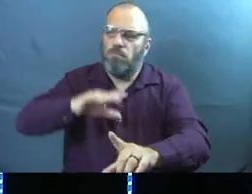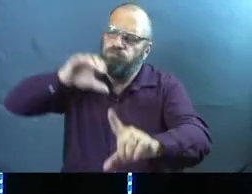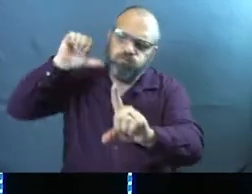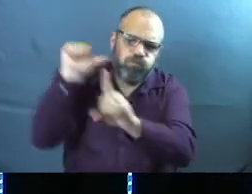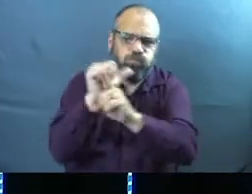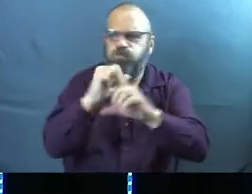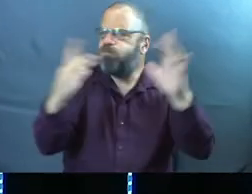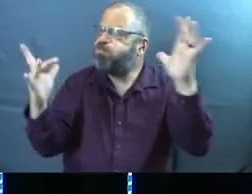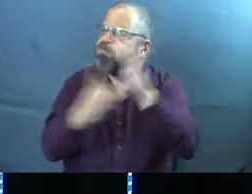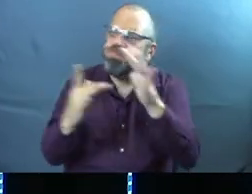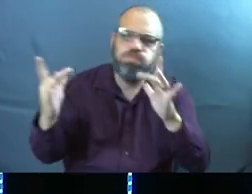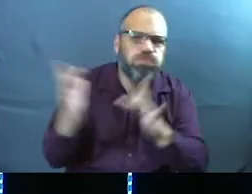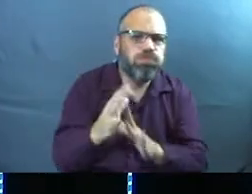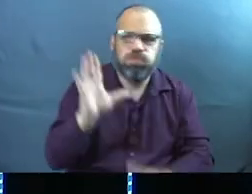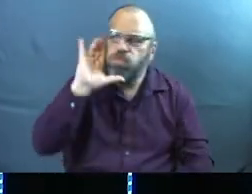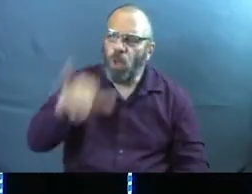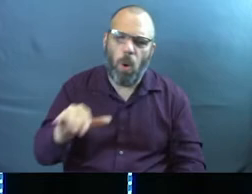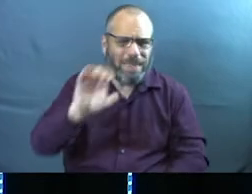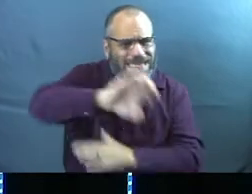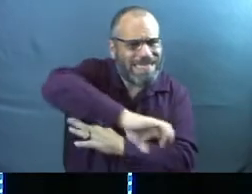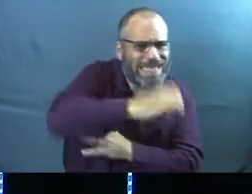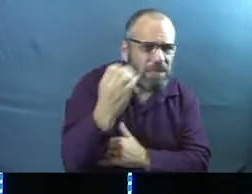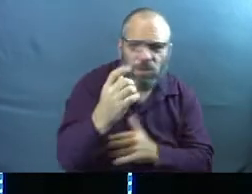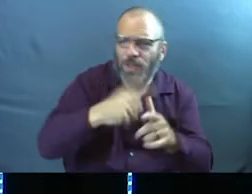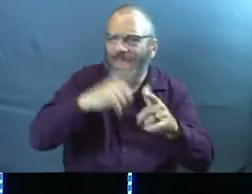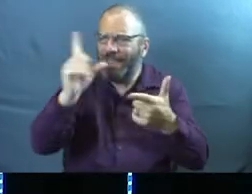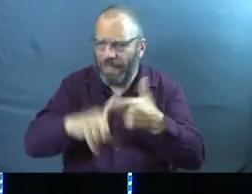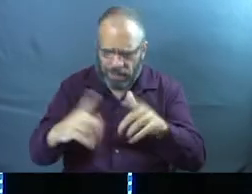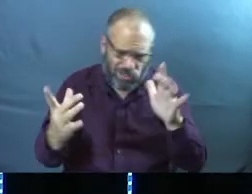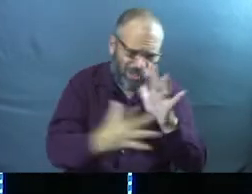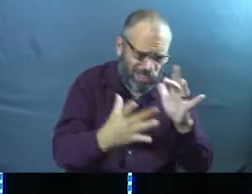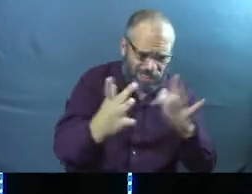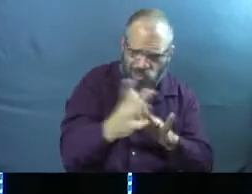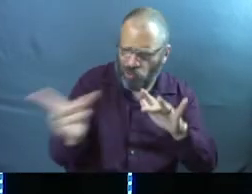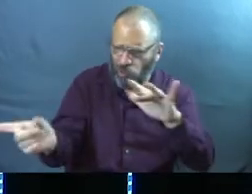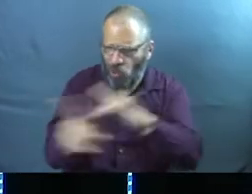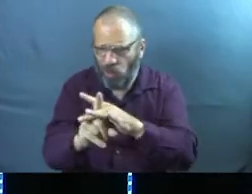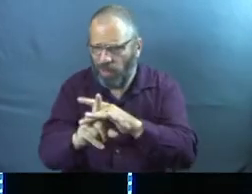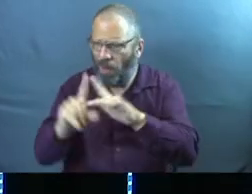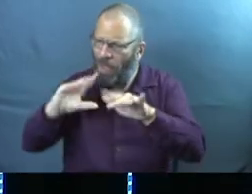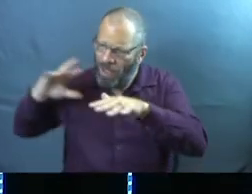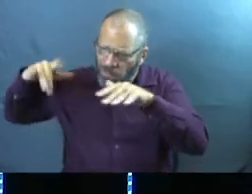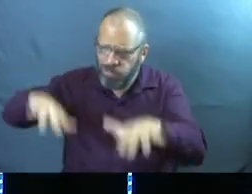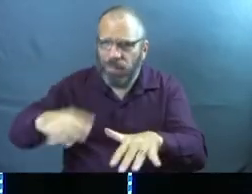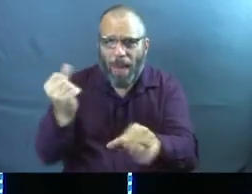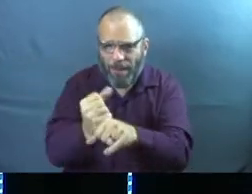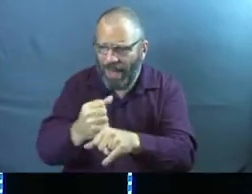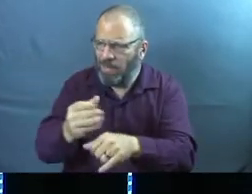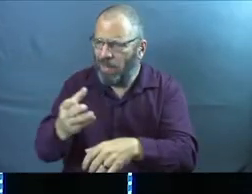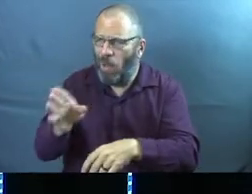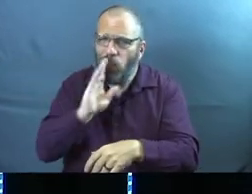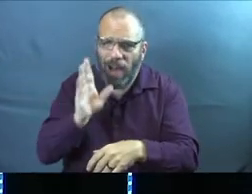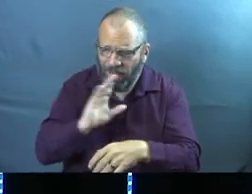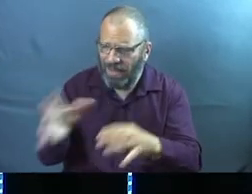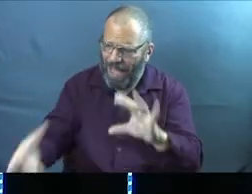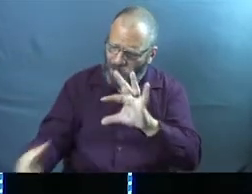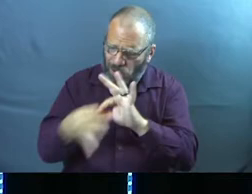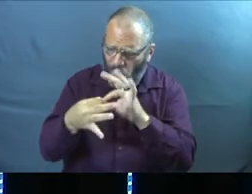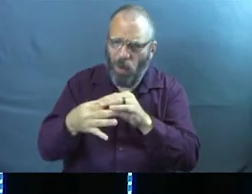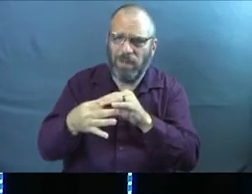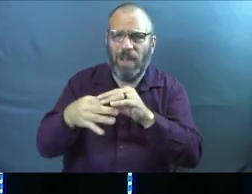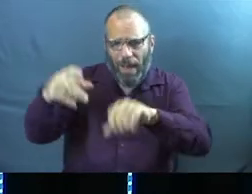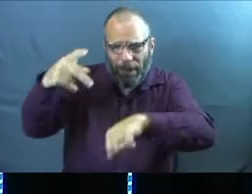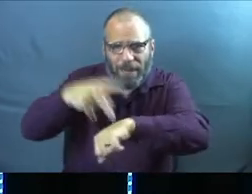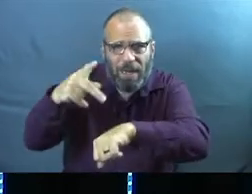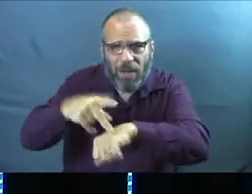of Jesus, and we talked about this at Easter, and then Jesus shows up at the seashore and makes him breakfast and restores Peter and